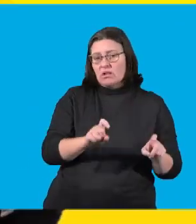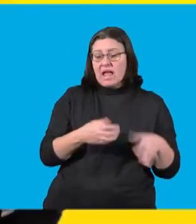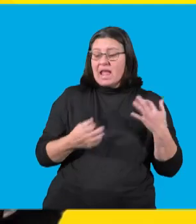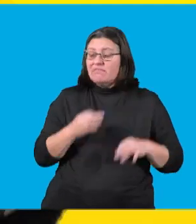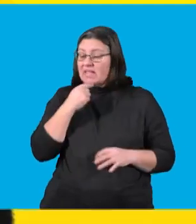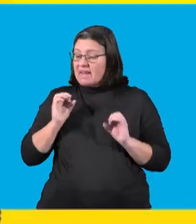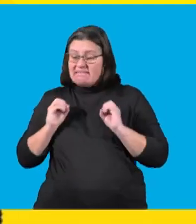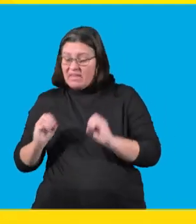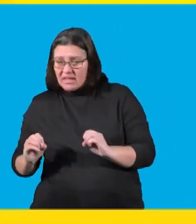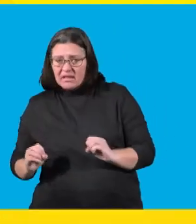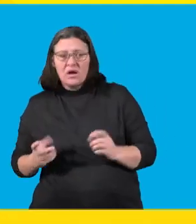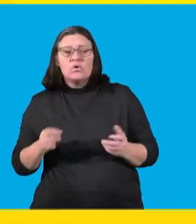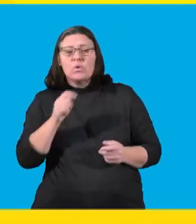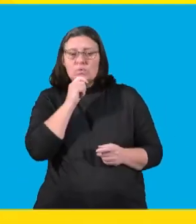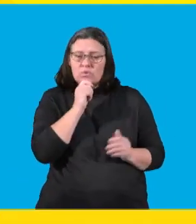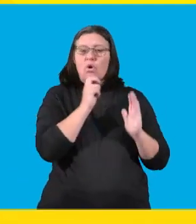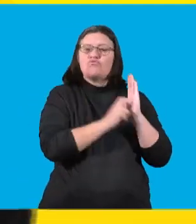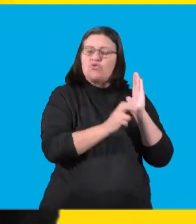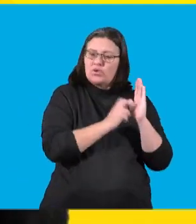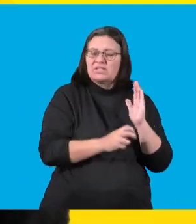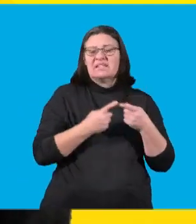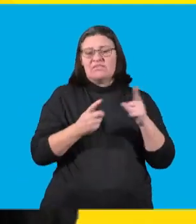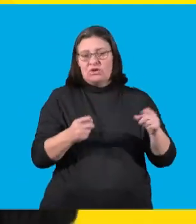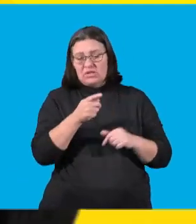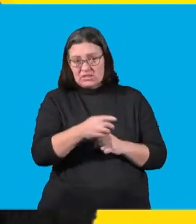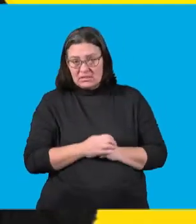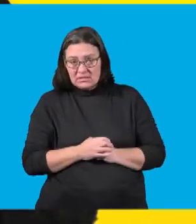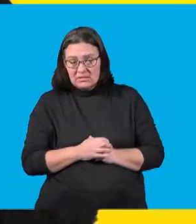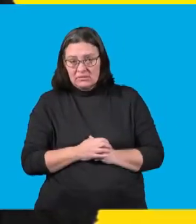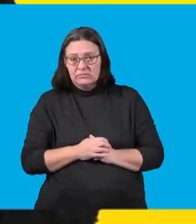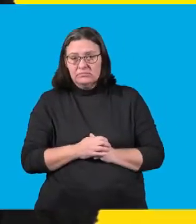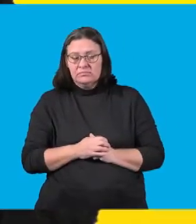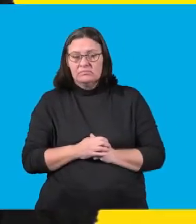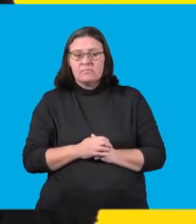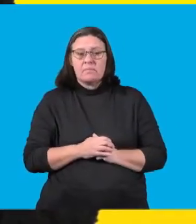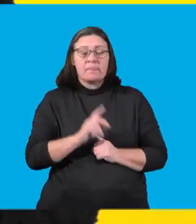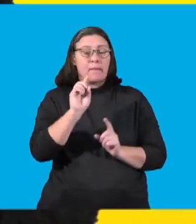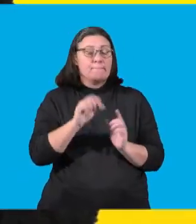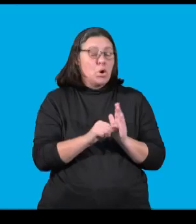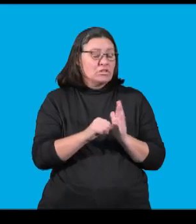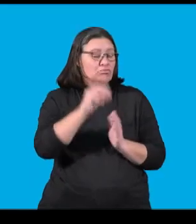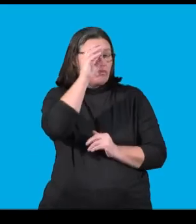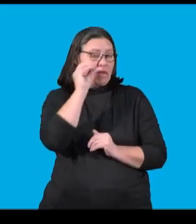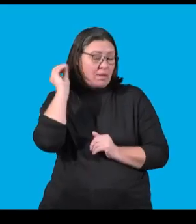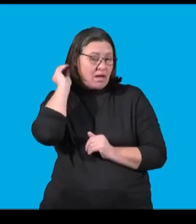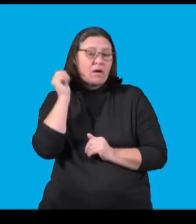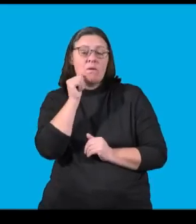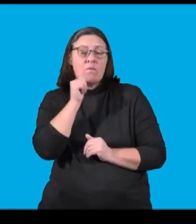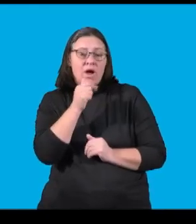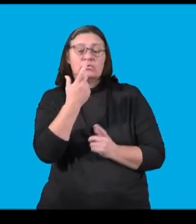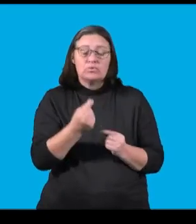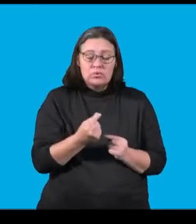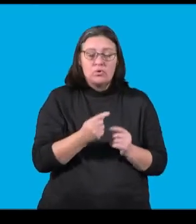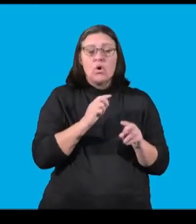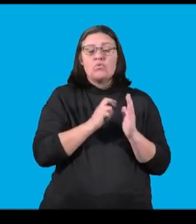first principles. If the question says nothing at all, then we need to use the rules of differentiation. Important things that we need to remember when